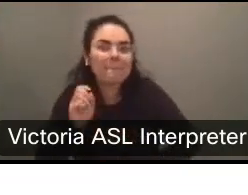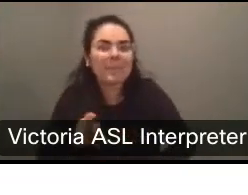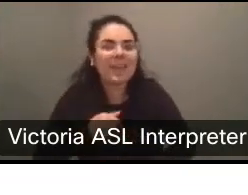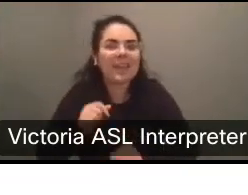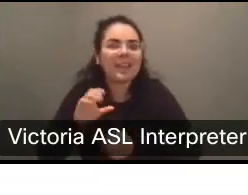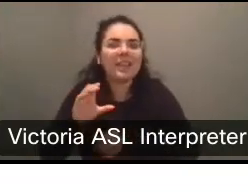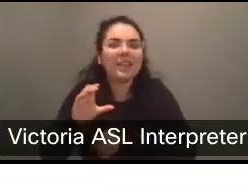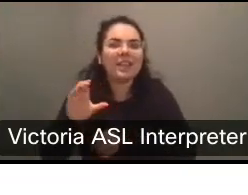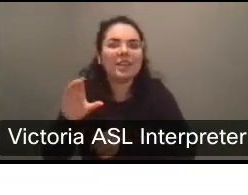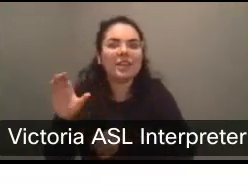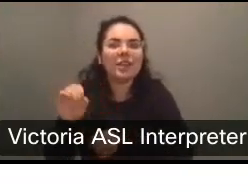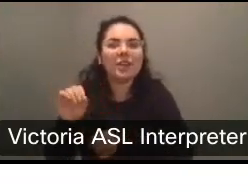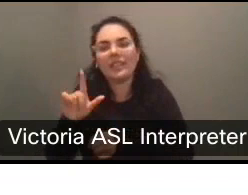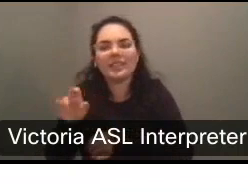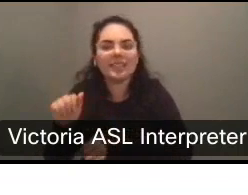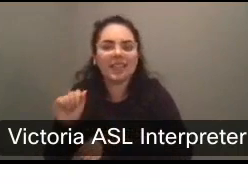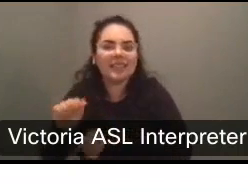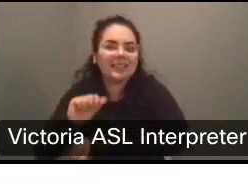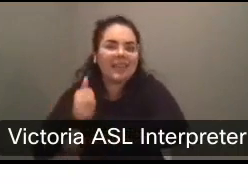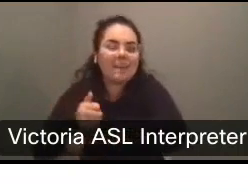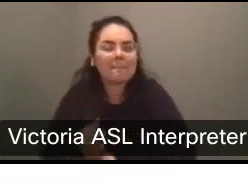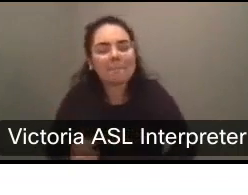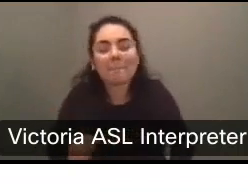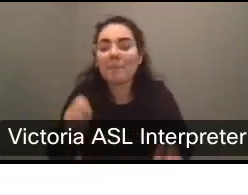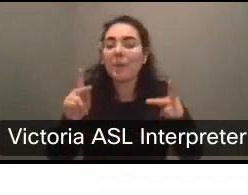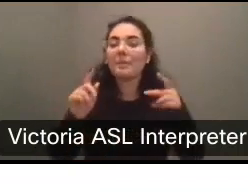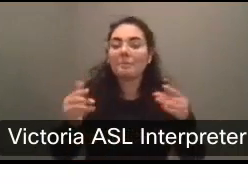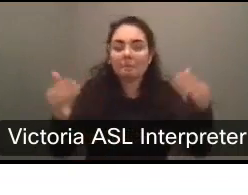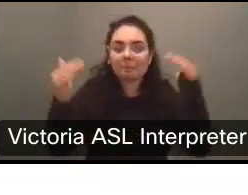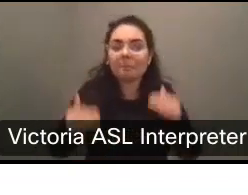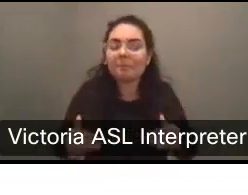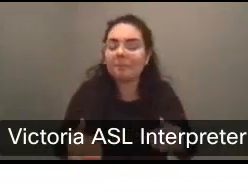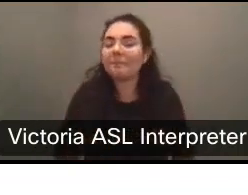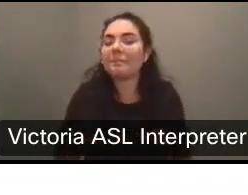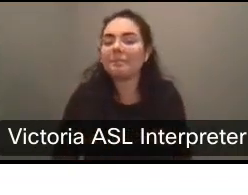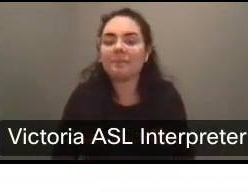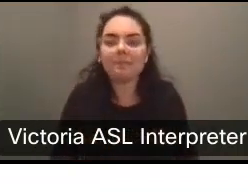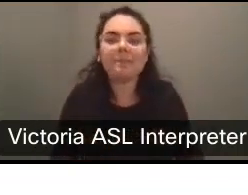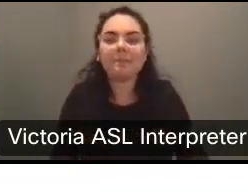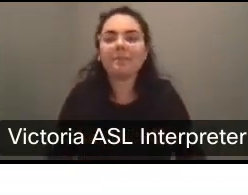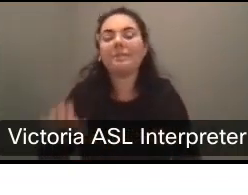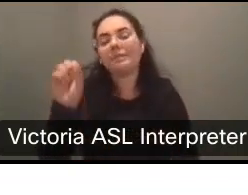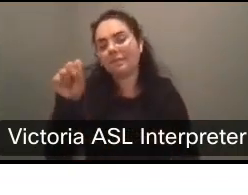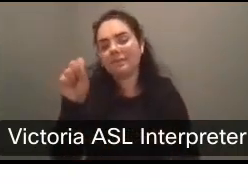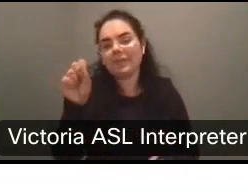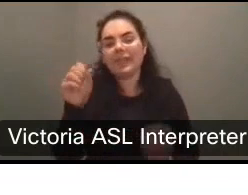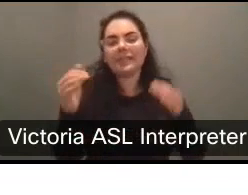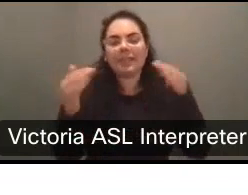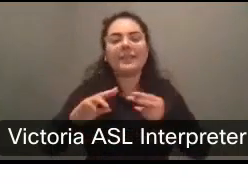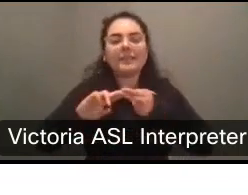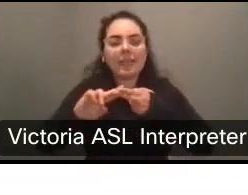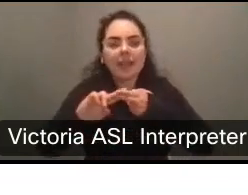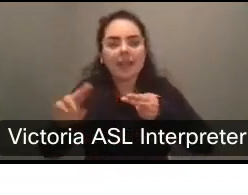up. Thank you, Kim. Should we go to the next phase? Yes, we can move to the next slide, and we